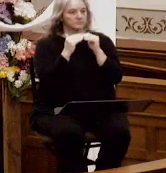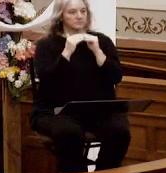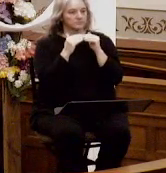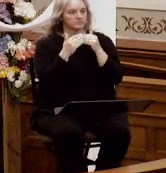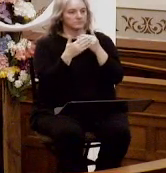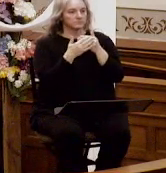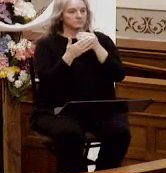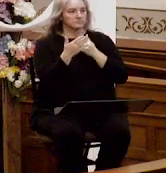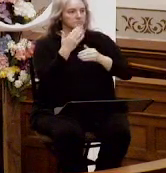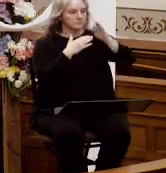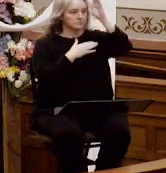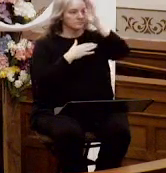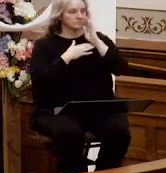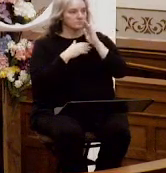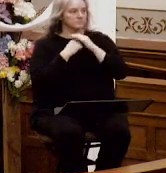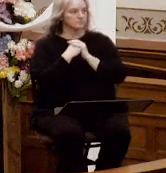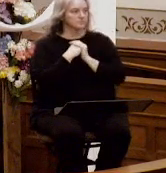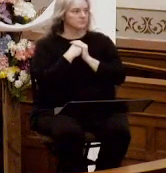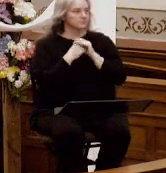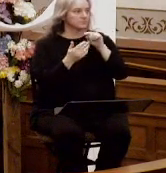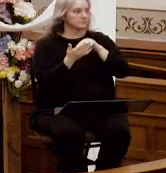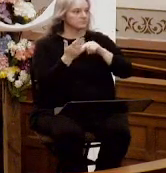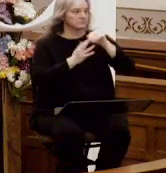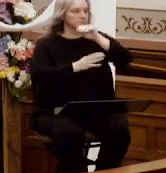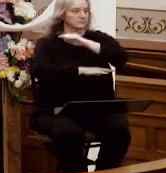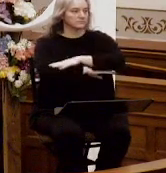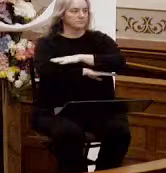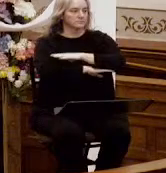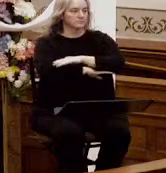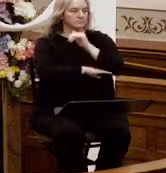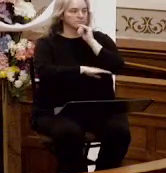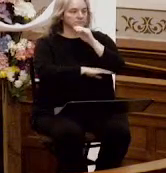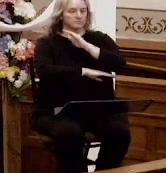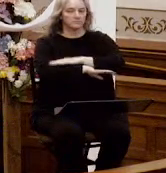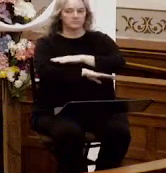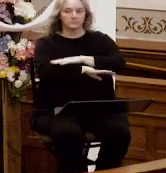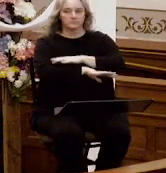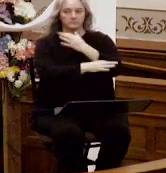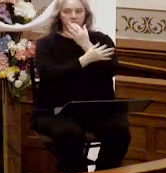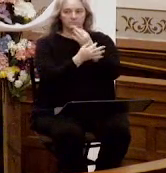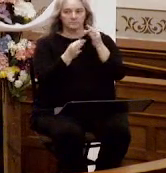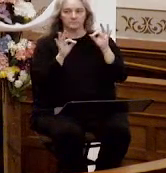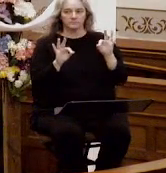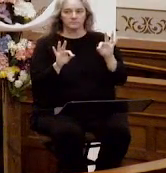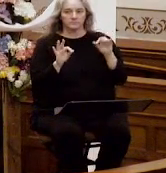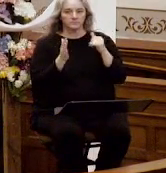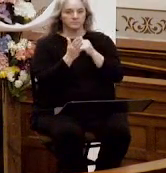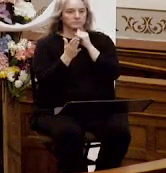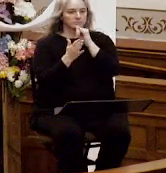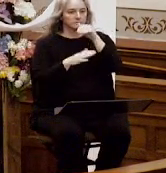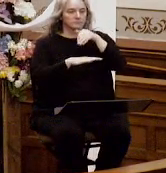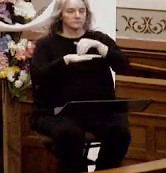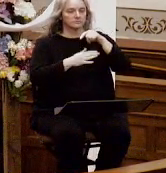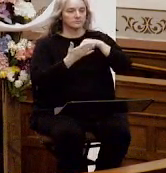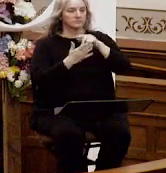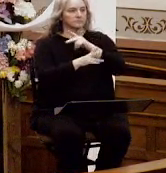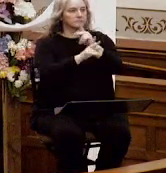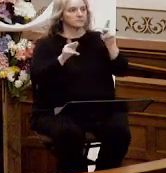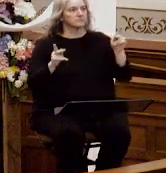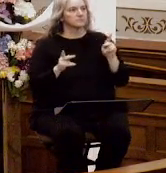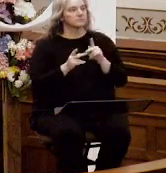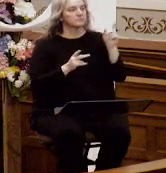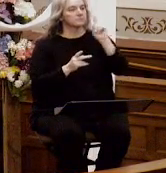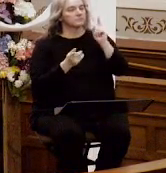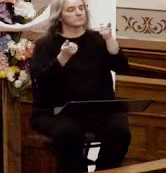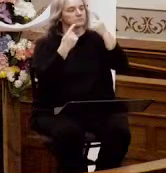before God, this table is a table of freedom. It is at this place, when we come and we share in